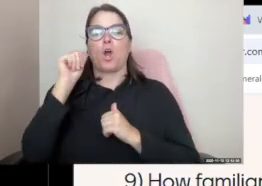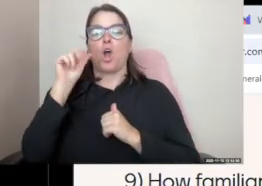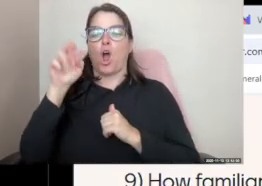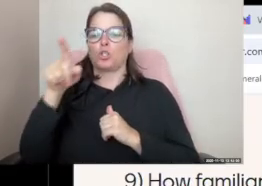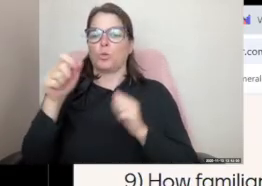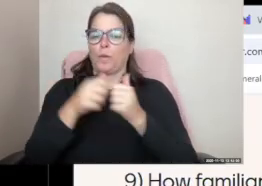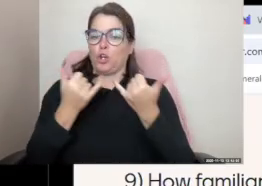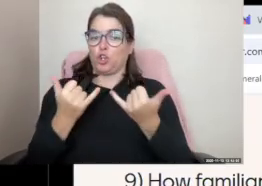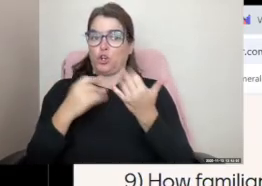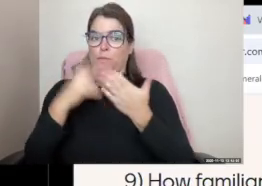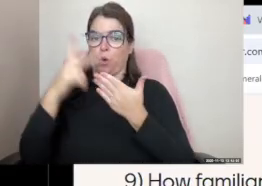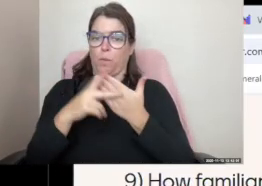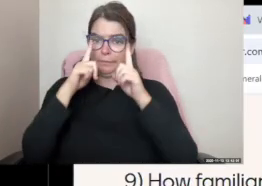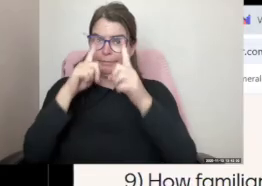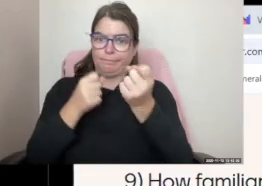how